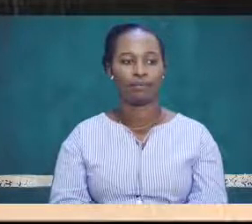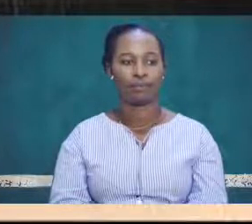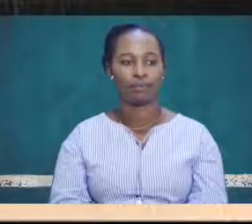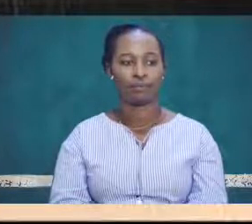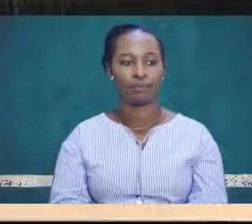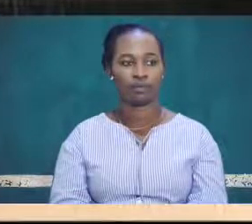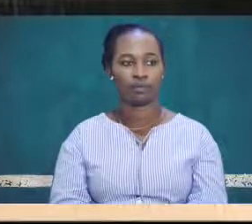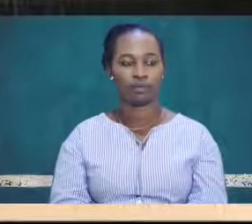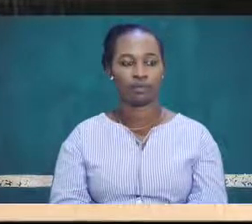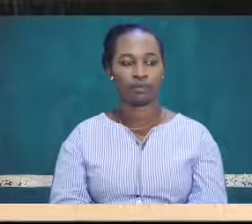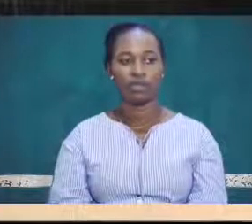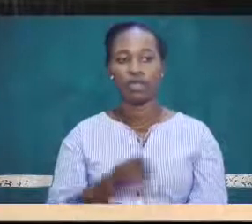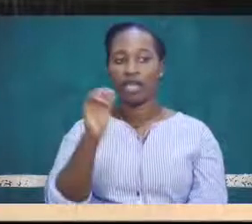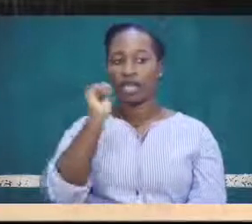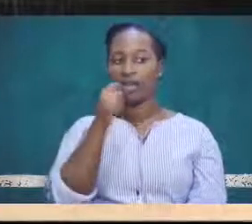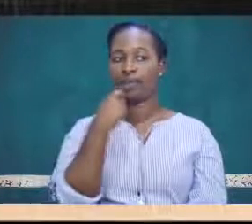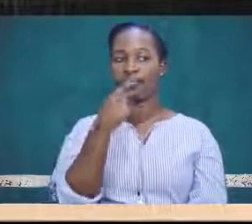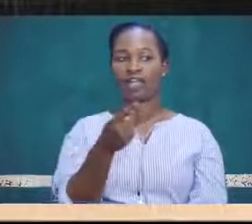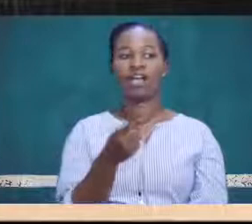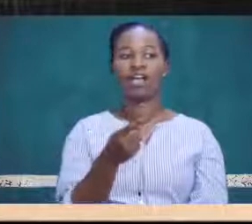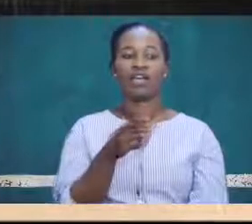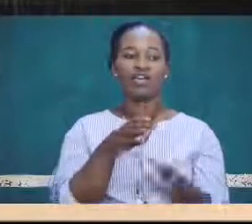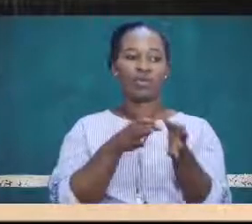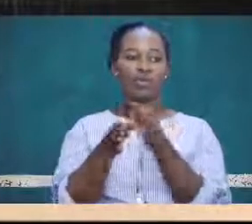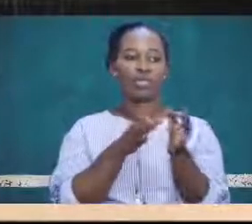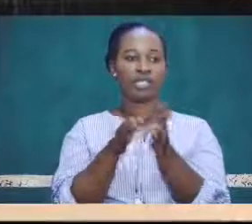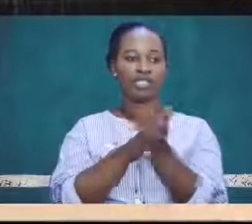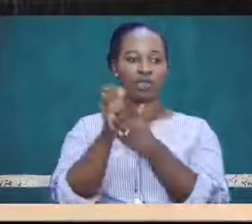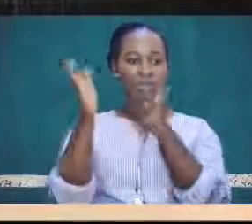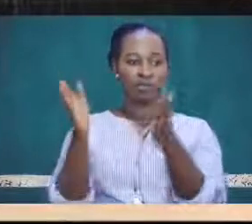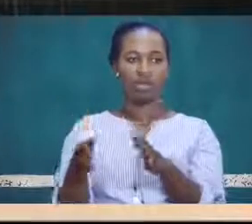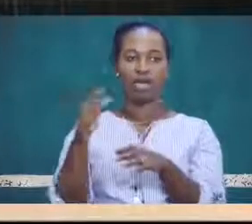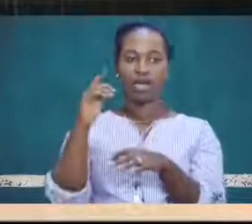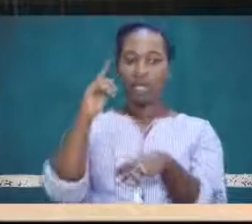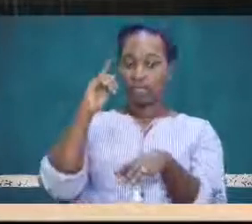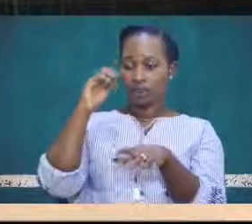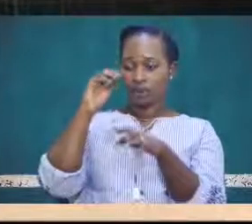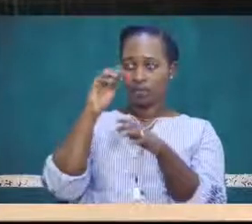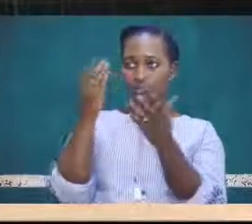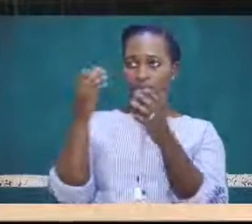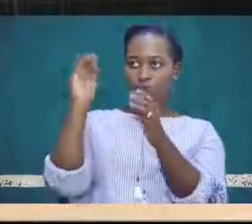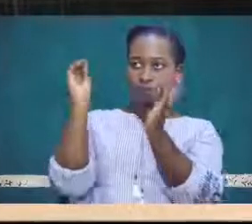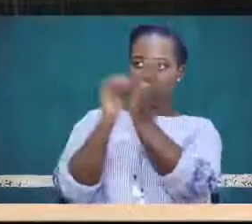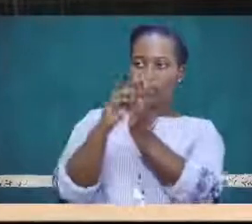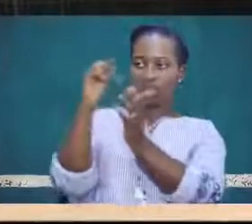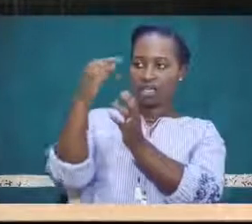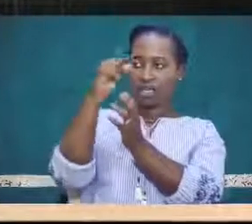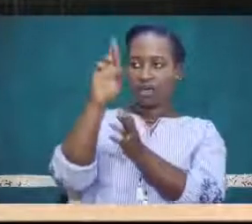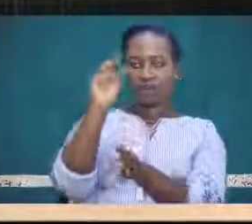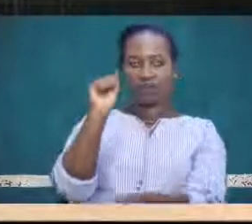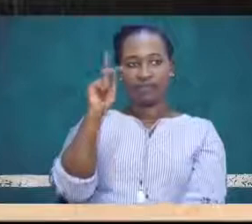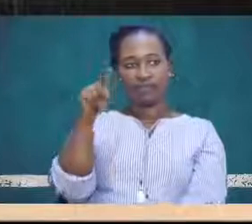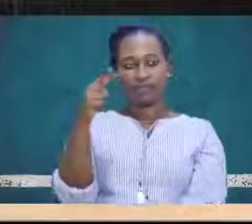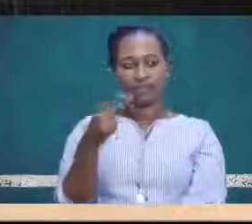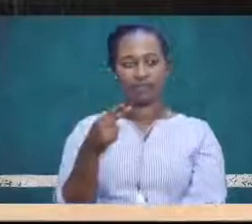Our part A, they are saying represent the consumer's demand curve on a graph. So how do you plot this? So you have to plot. How